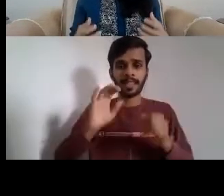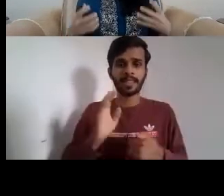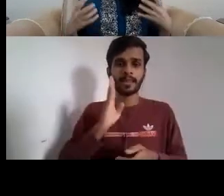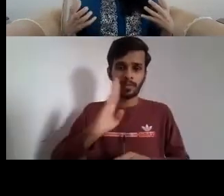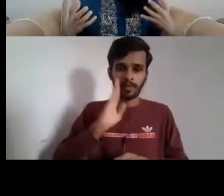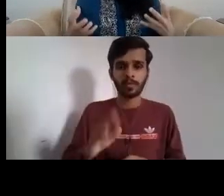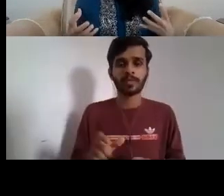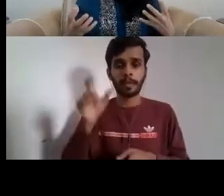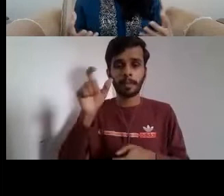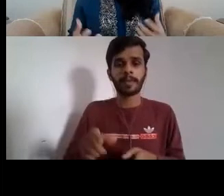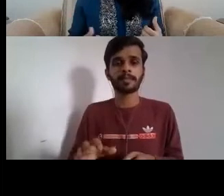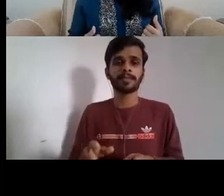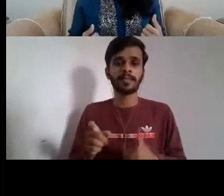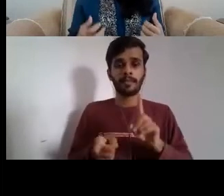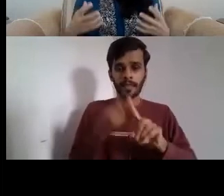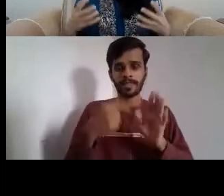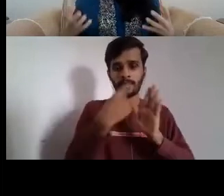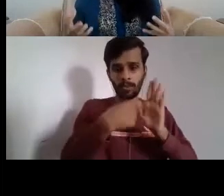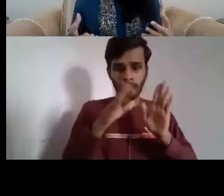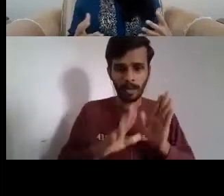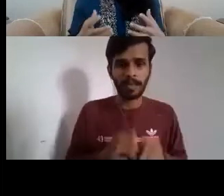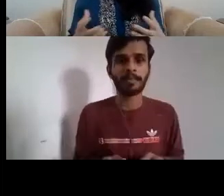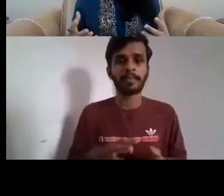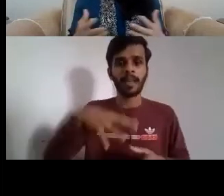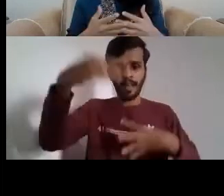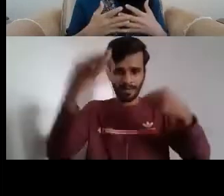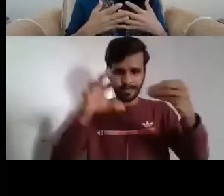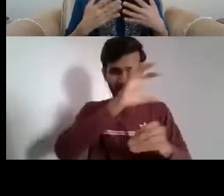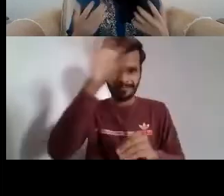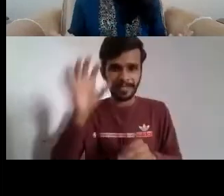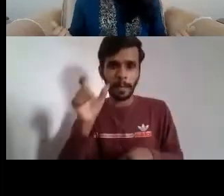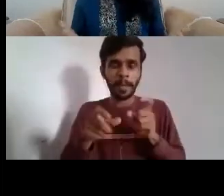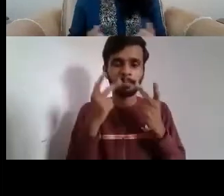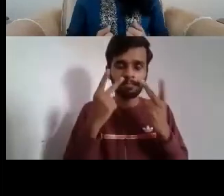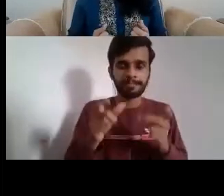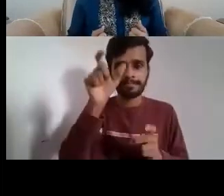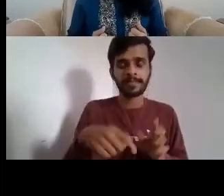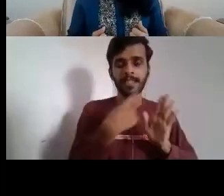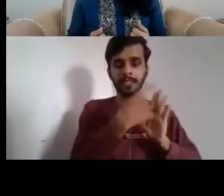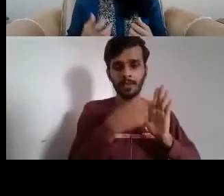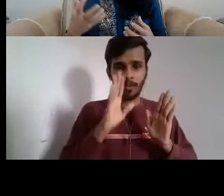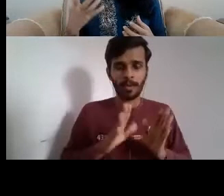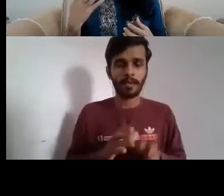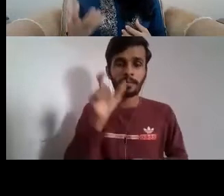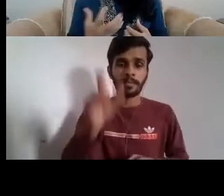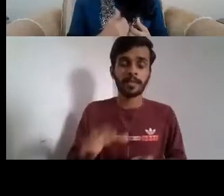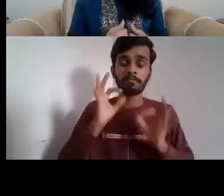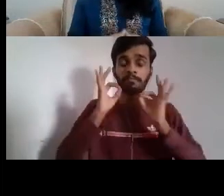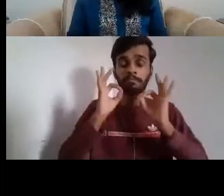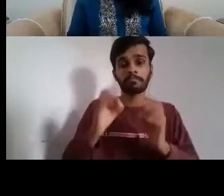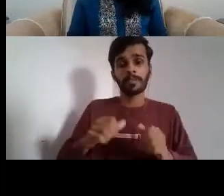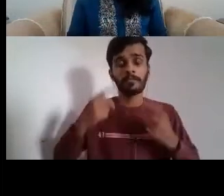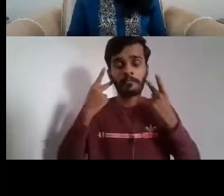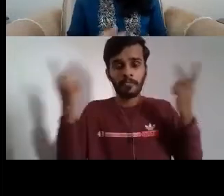He recorded more than 60 albums, collaborated widely with other legendary musicians, and he won 5